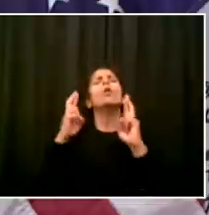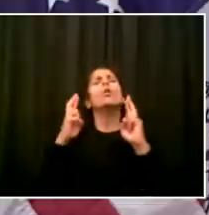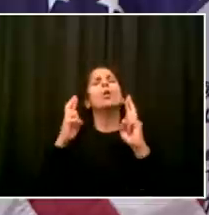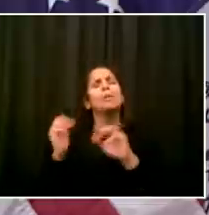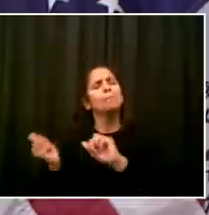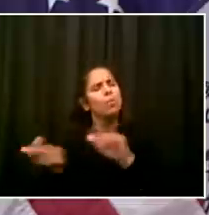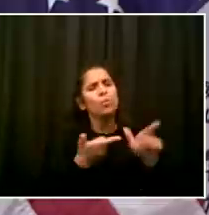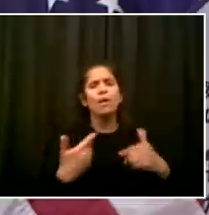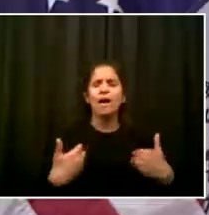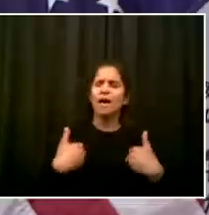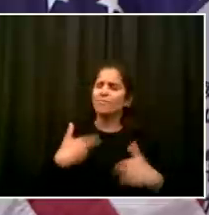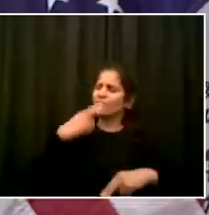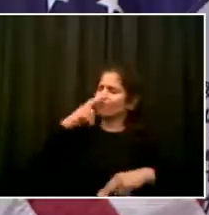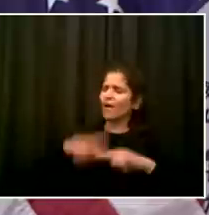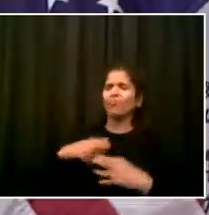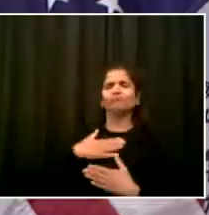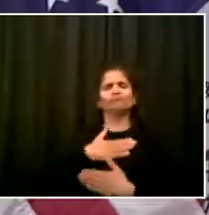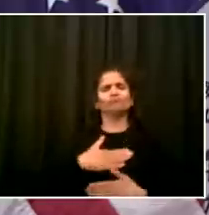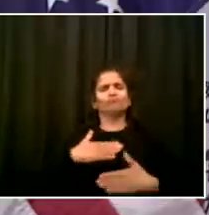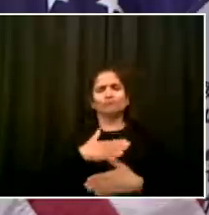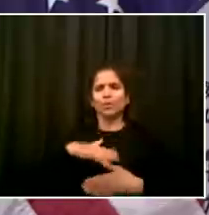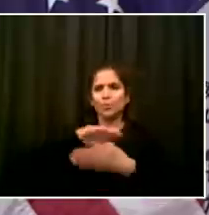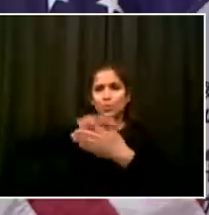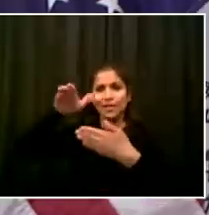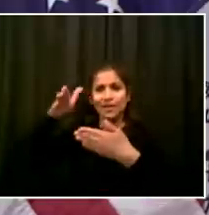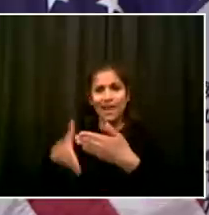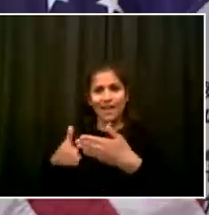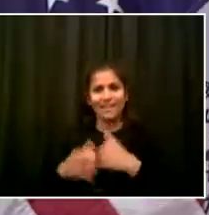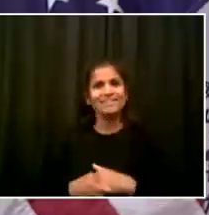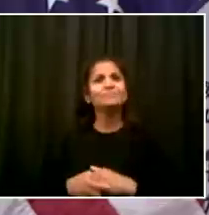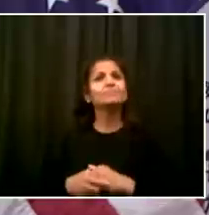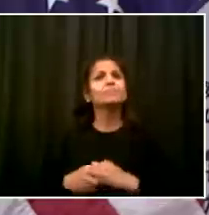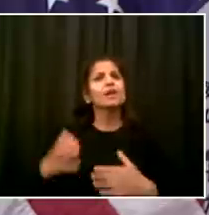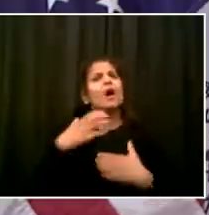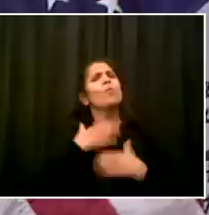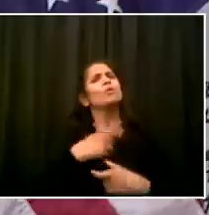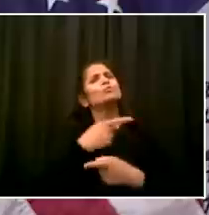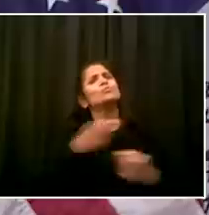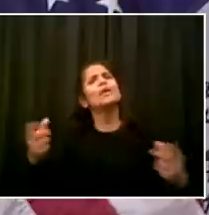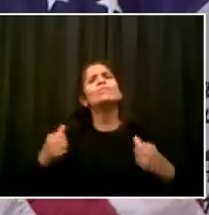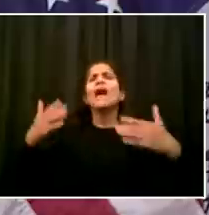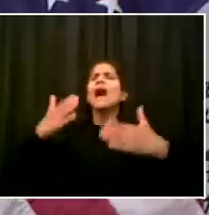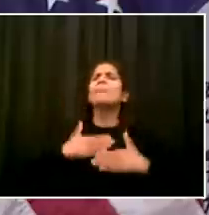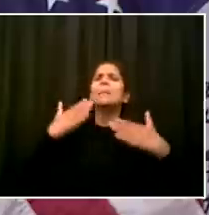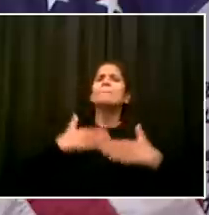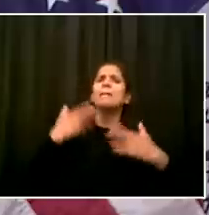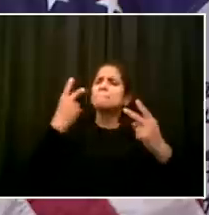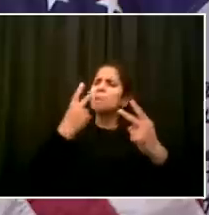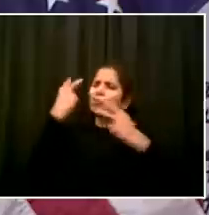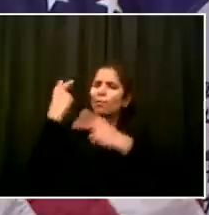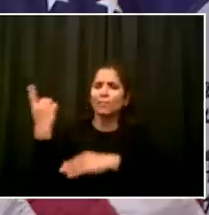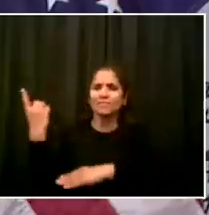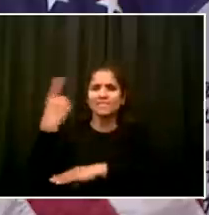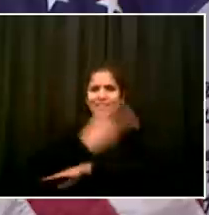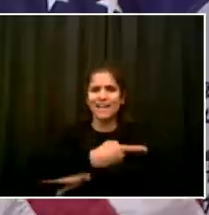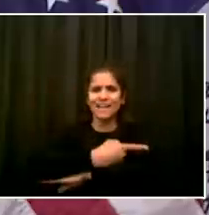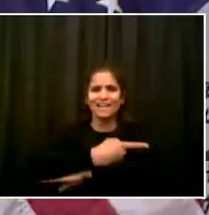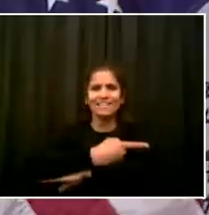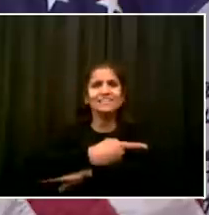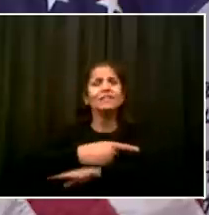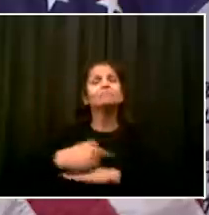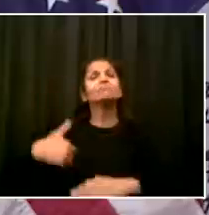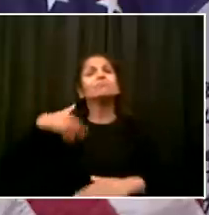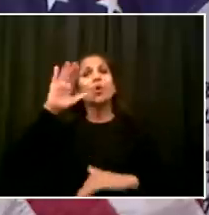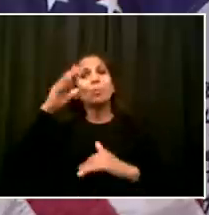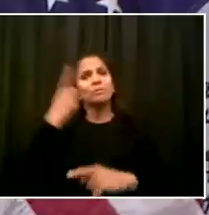Memorial Day weekend. I really want us to be happy because we kept making progress and we got to the point where we could open up a little